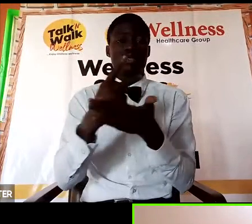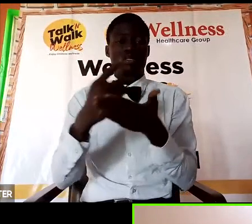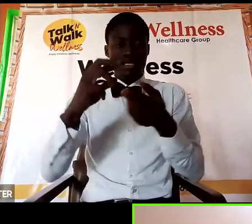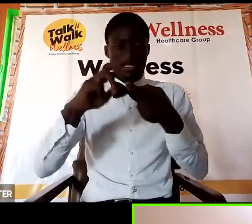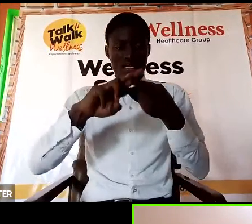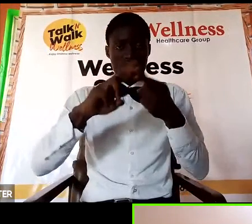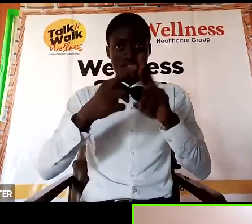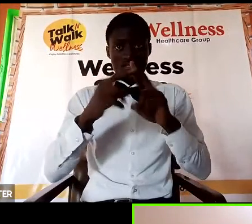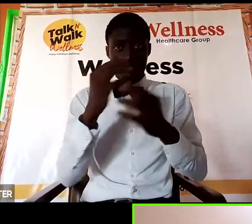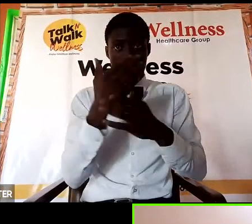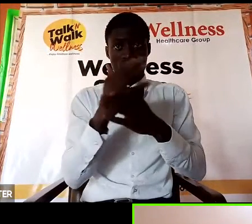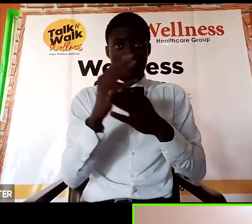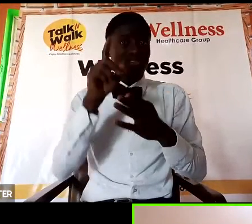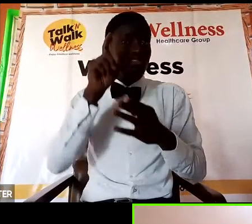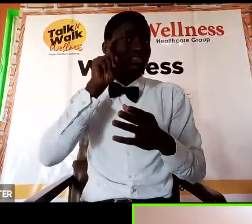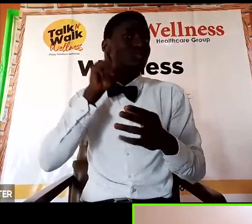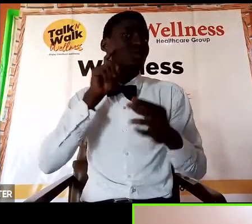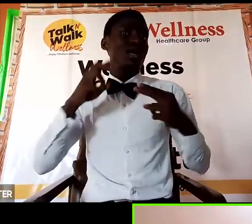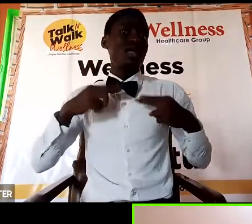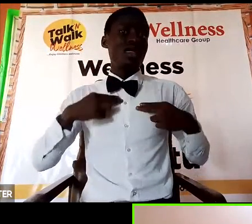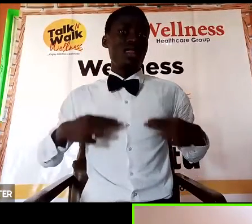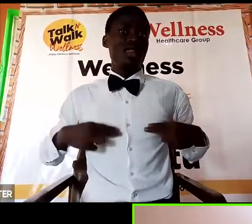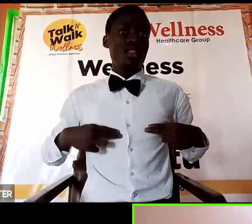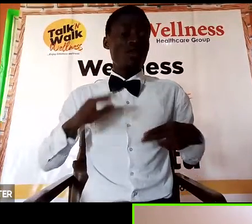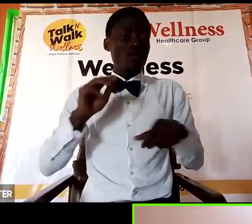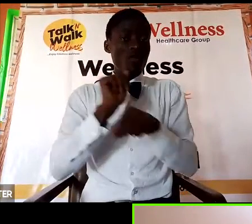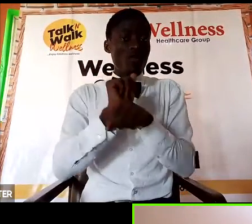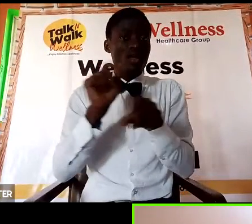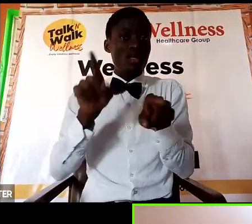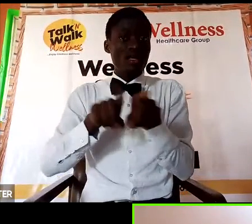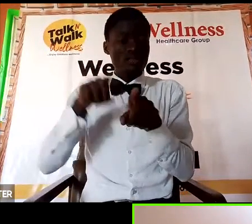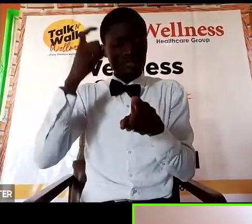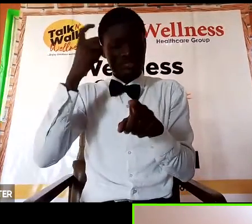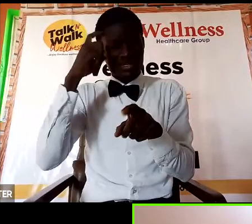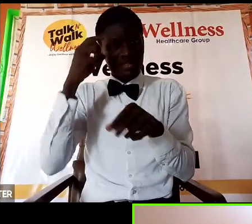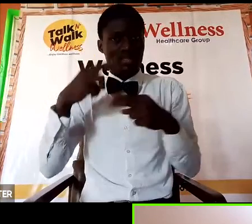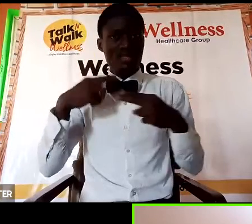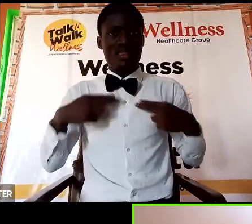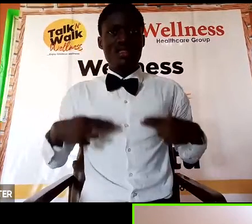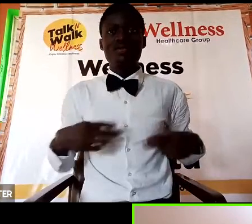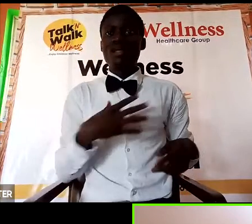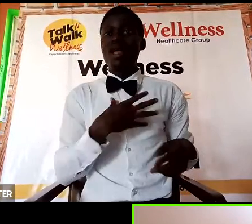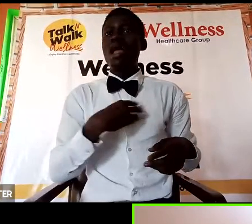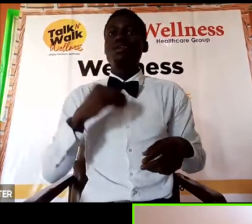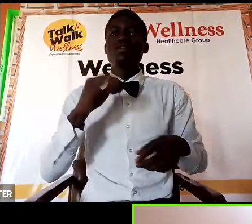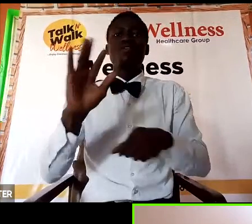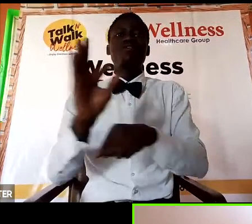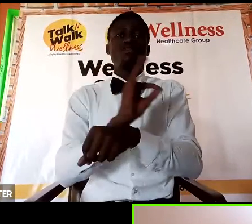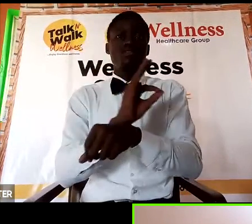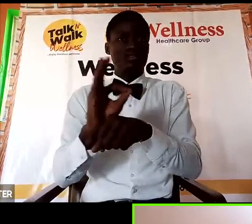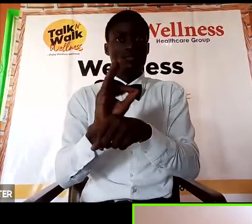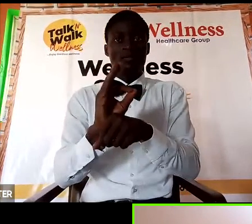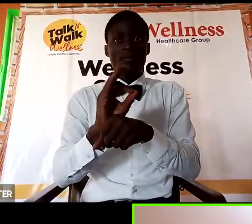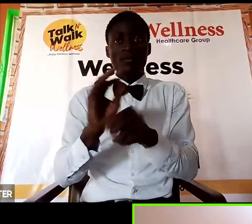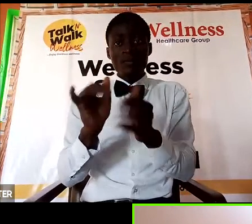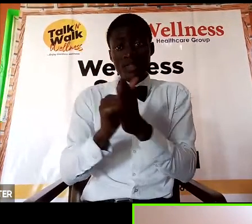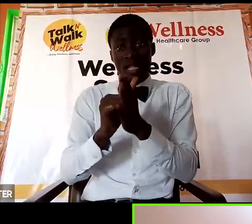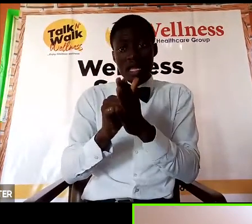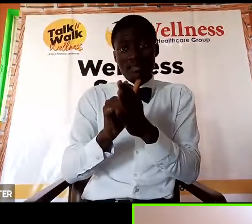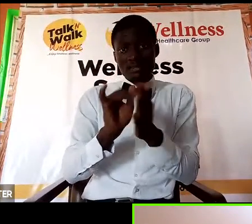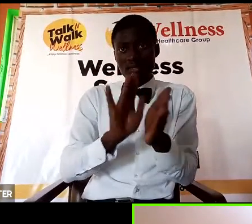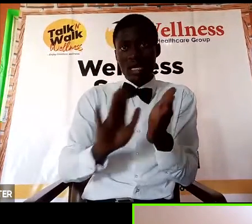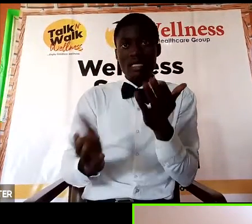yourself as human and your mental health and your functionality. That kind of a child might not be able to understand how to,